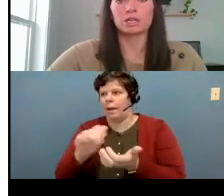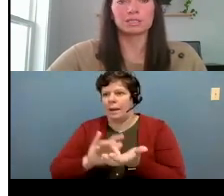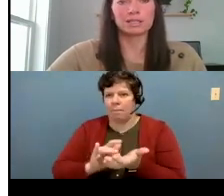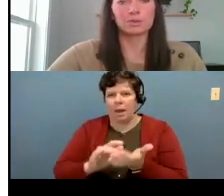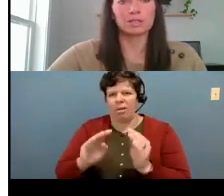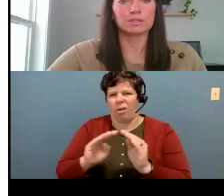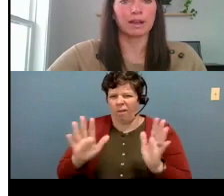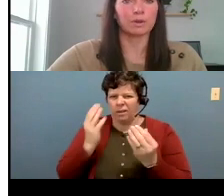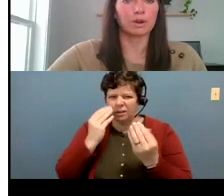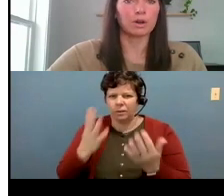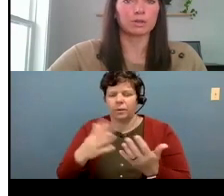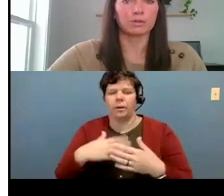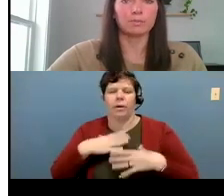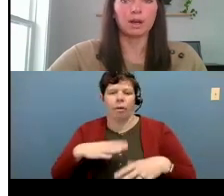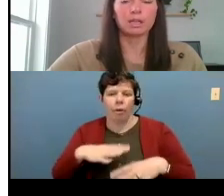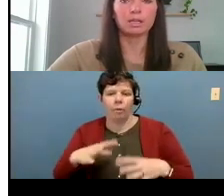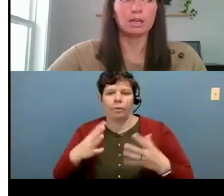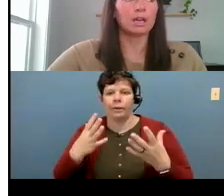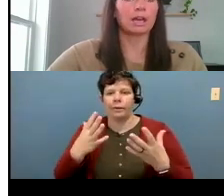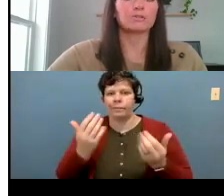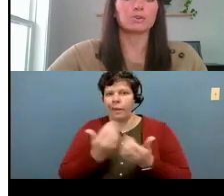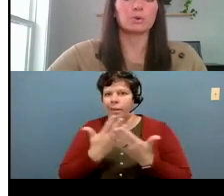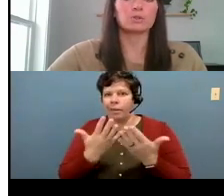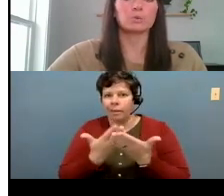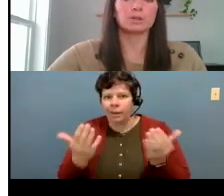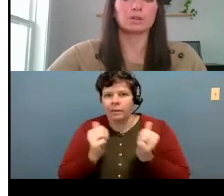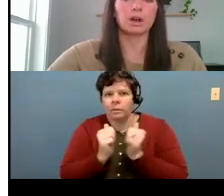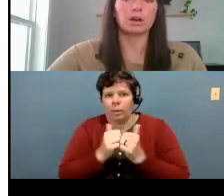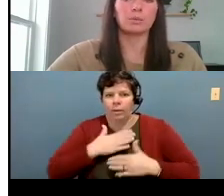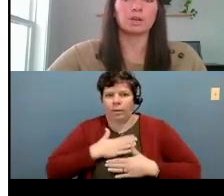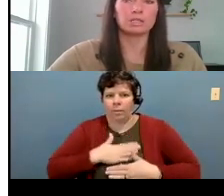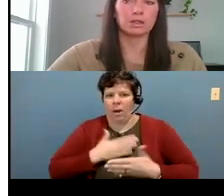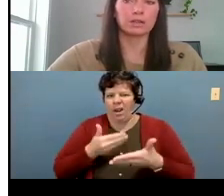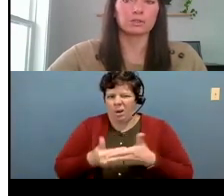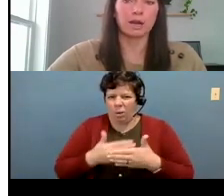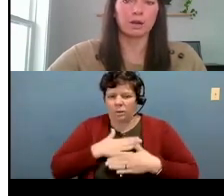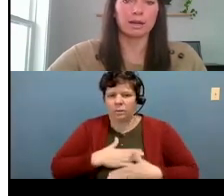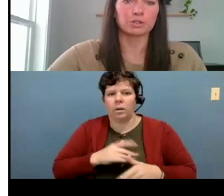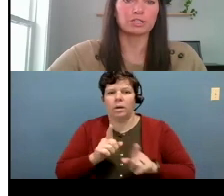clothing and accessories found on or near the body. And of course, we're wanting to